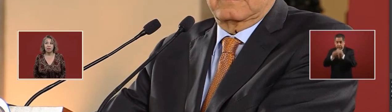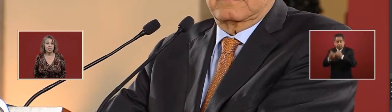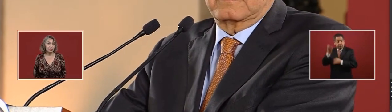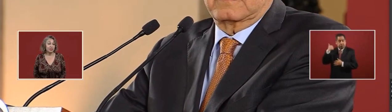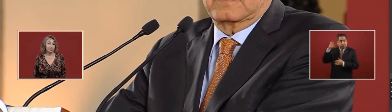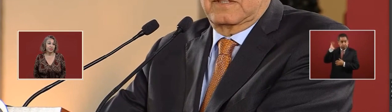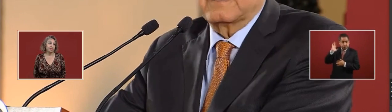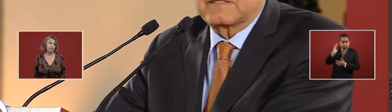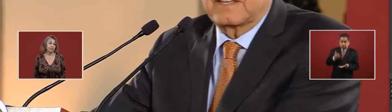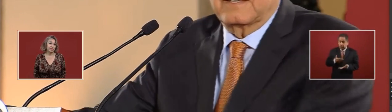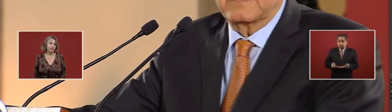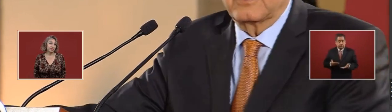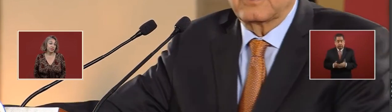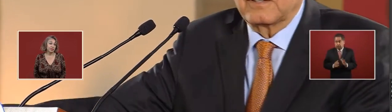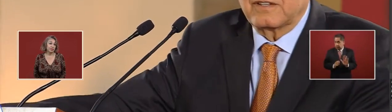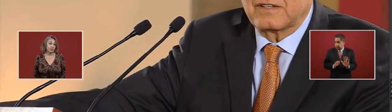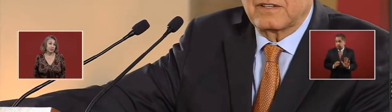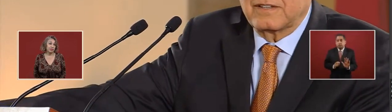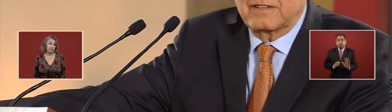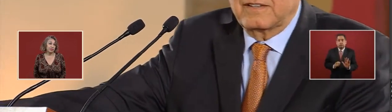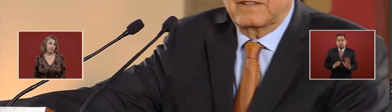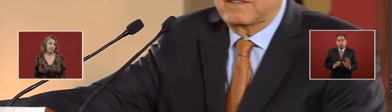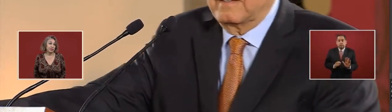now, este,